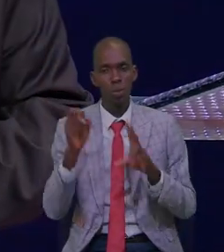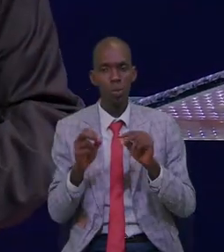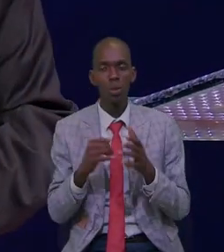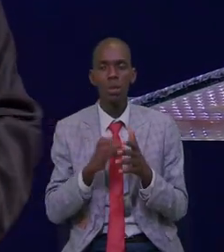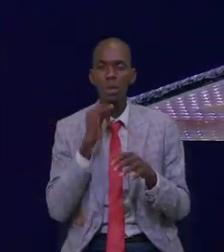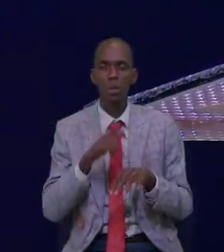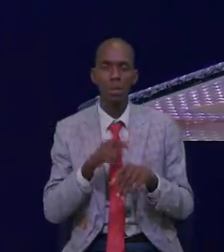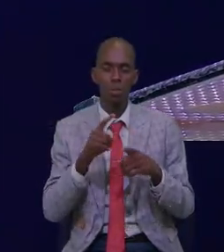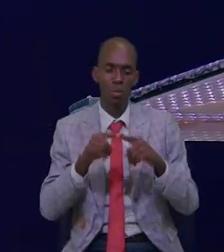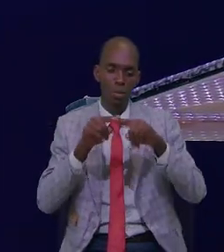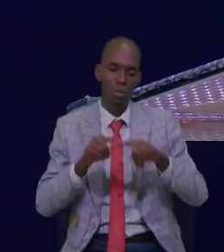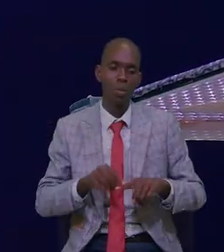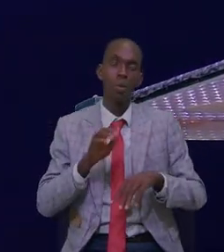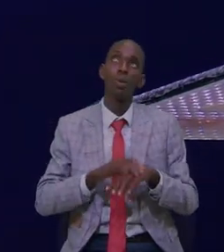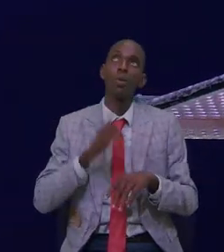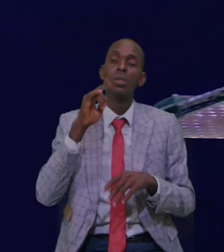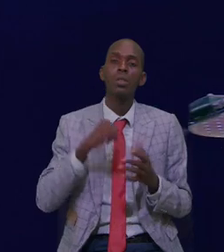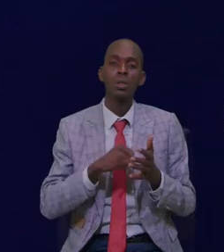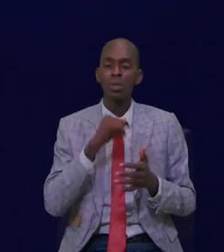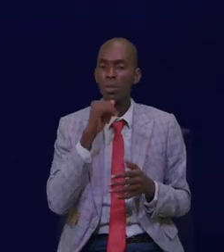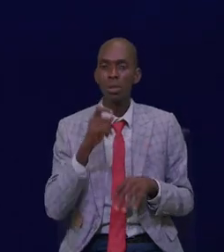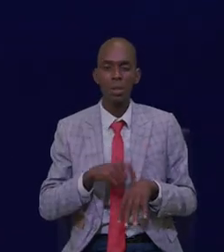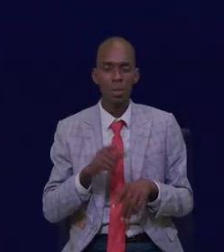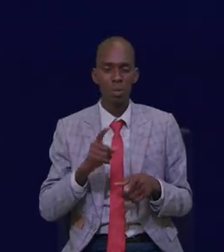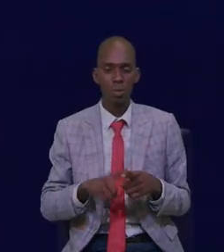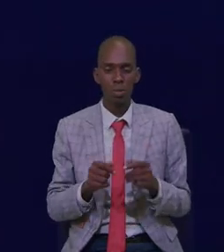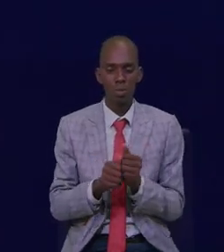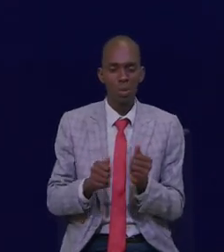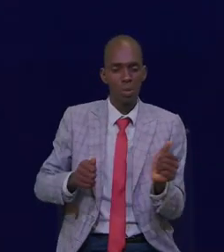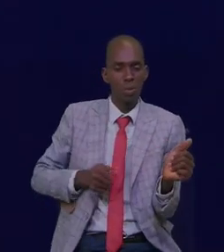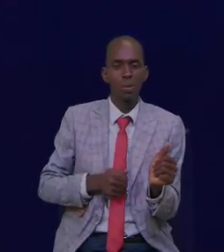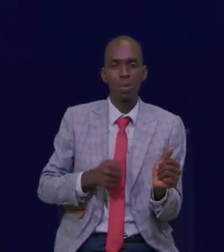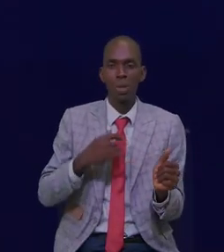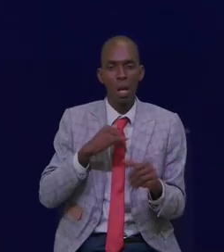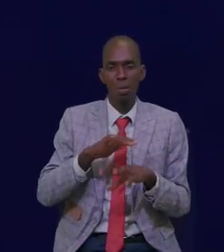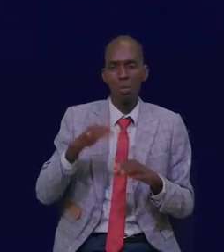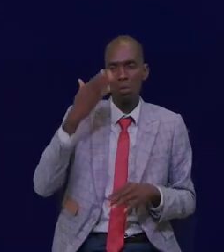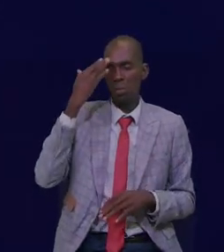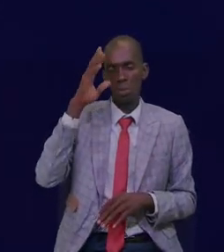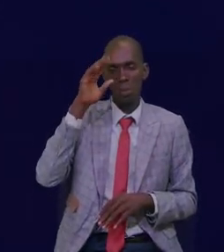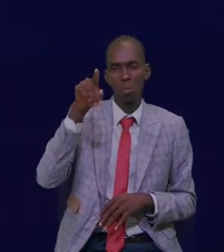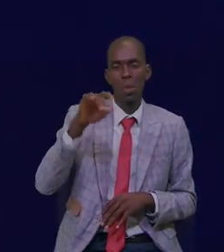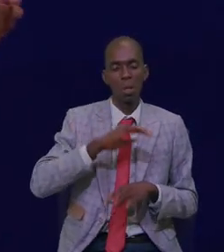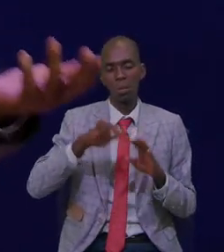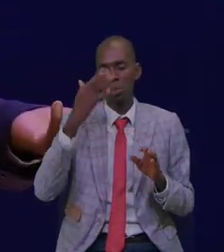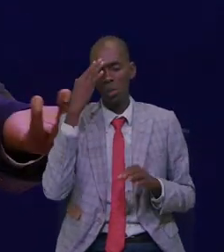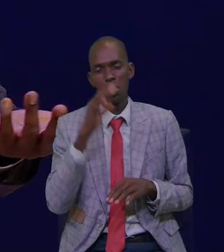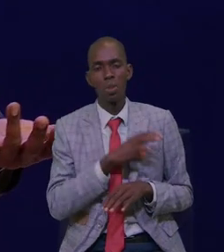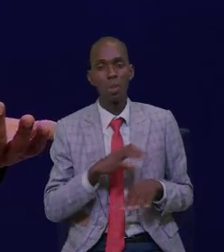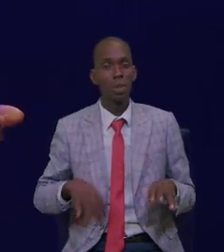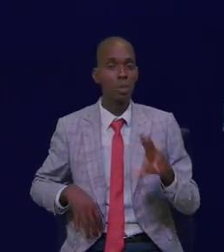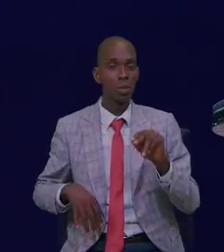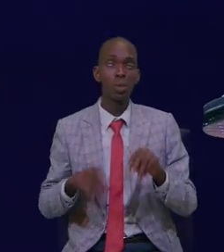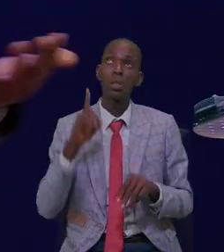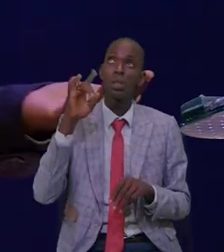on him. It's not the time to stand back and stand and look and say, I don't know the man, I don't know Christ. He's your